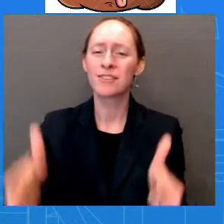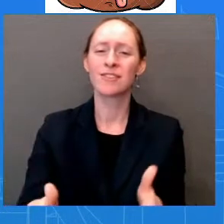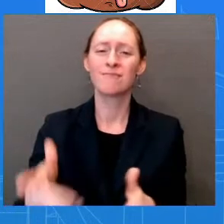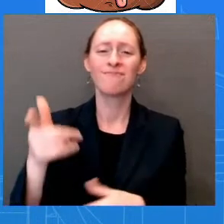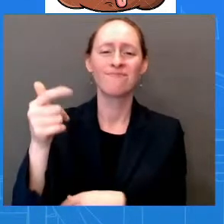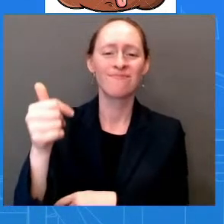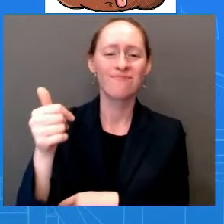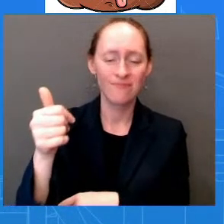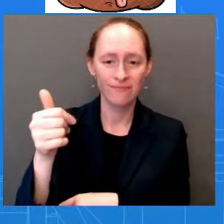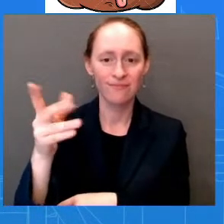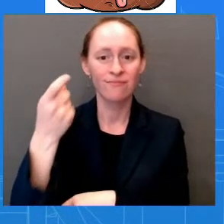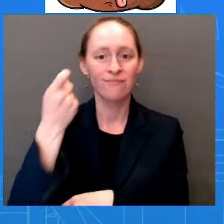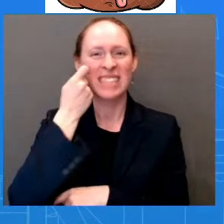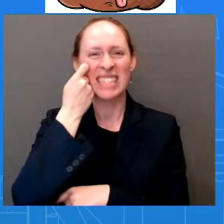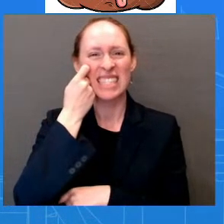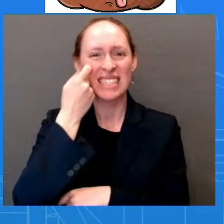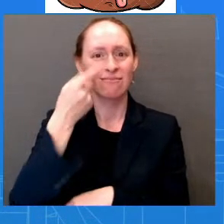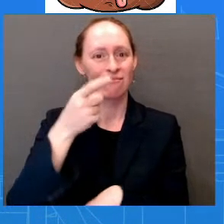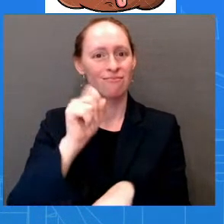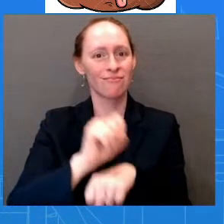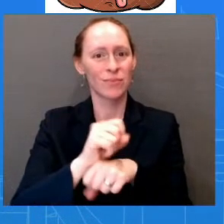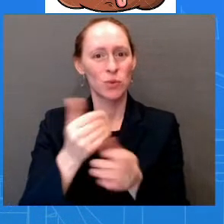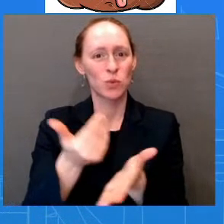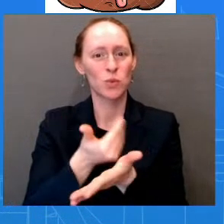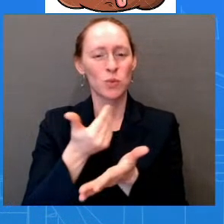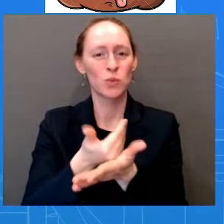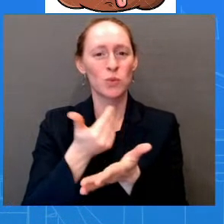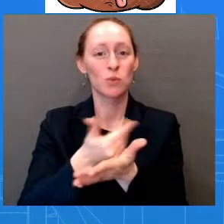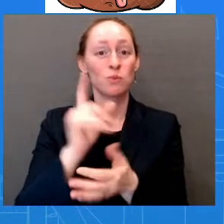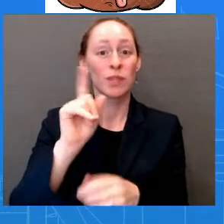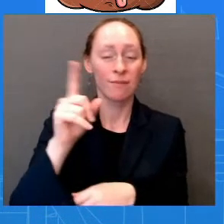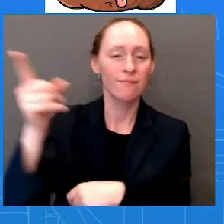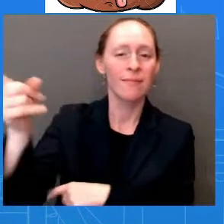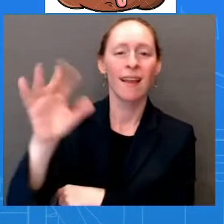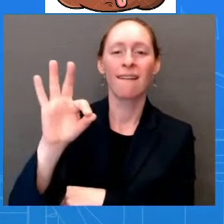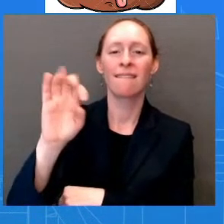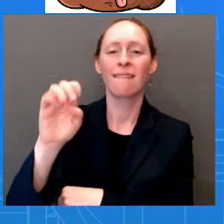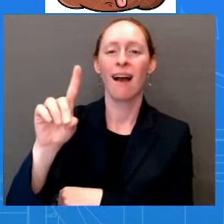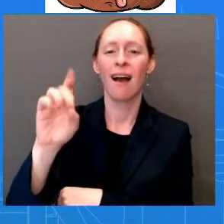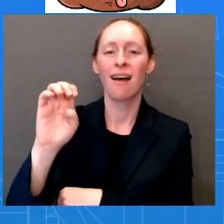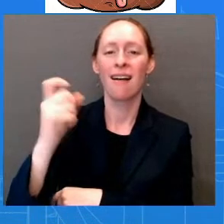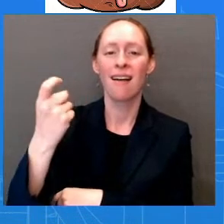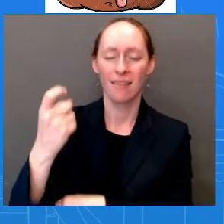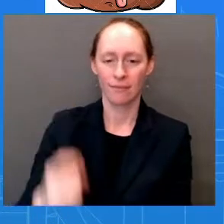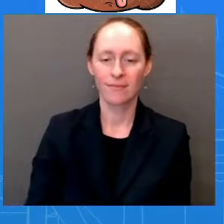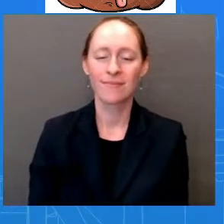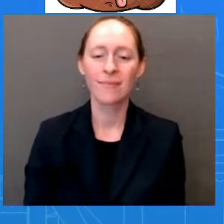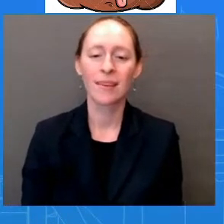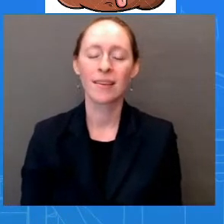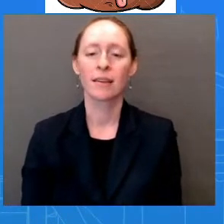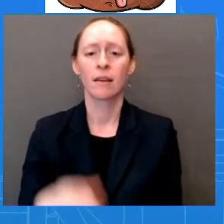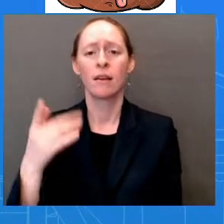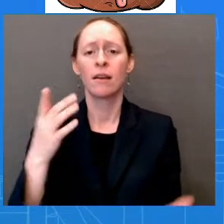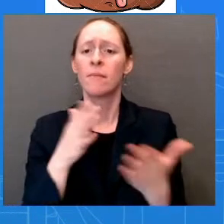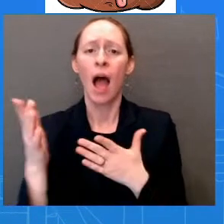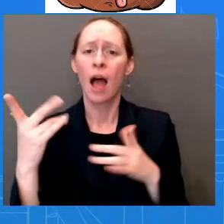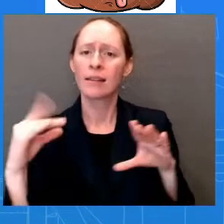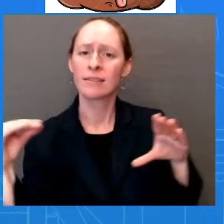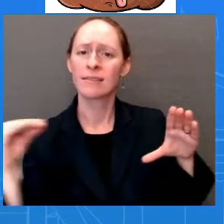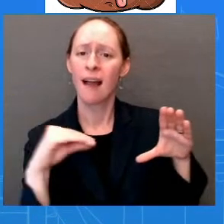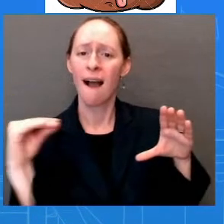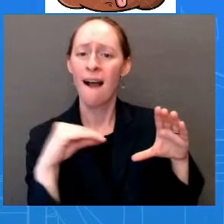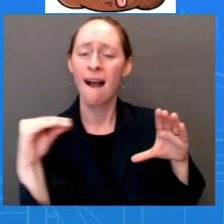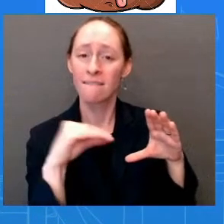We'll see how it goes. We'll have to make some name tags and stuff. Hooligan name tags coming soon. He was part of a tight-knit